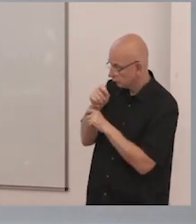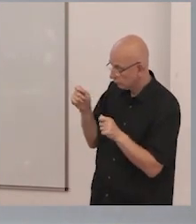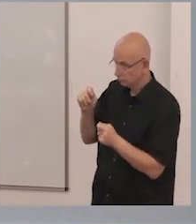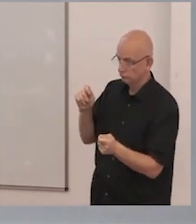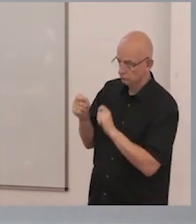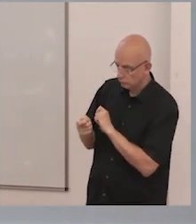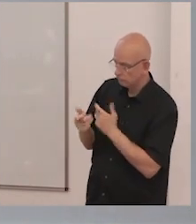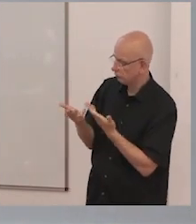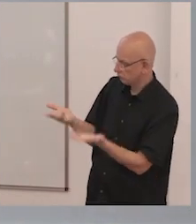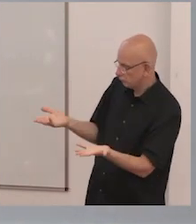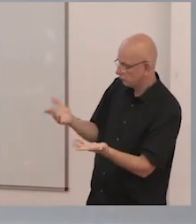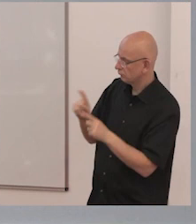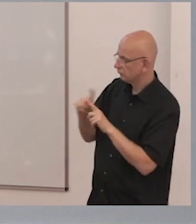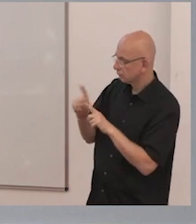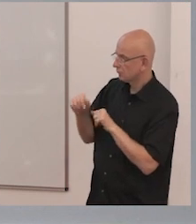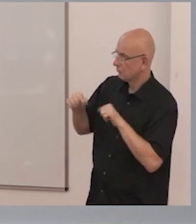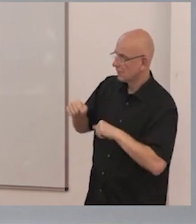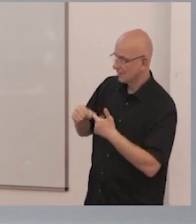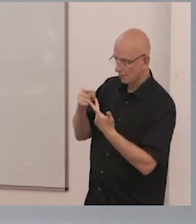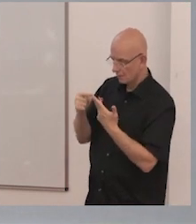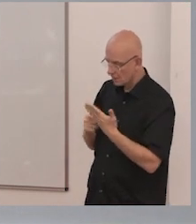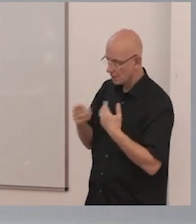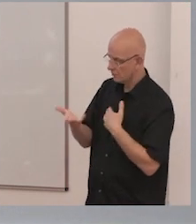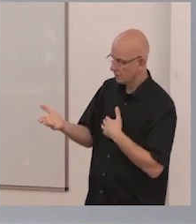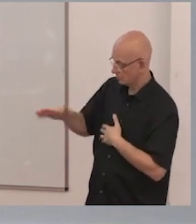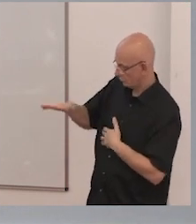in cultural life, recreation and support.